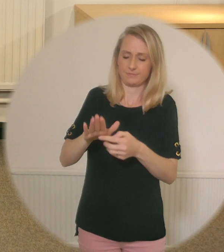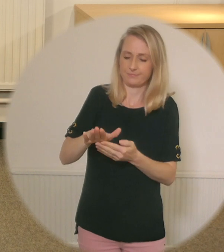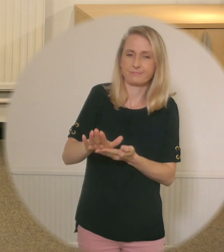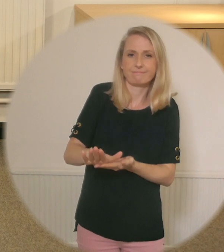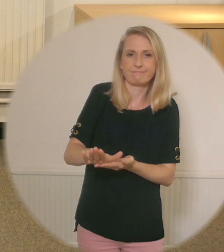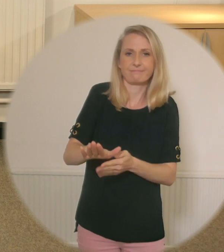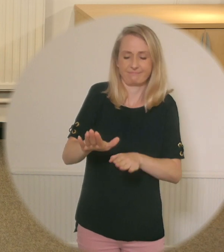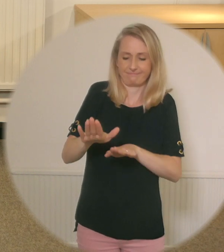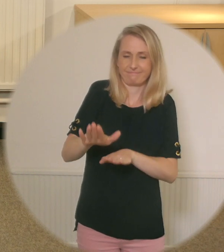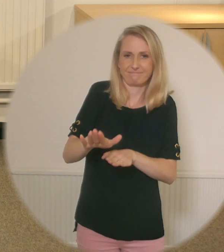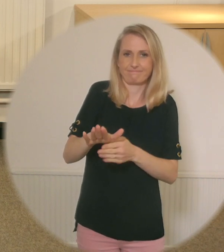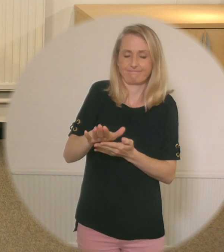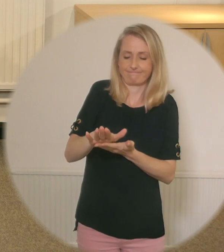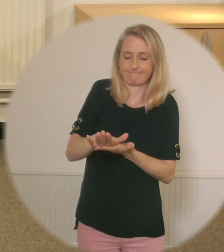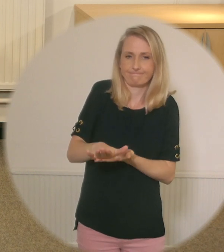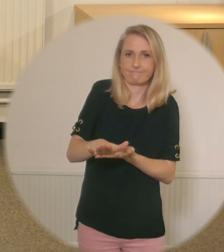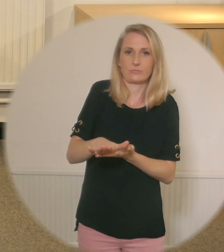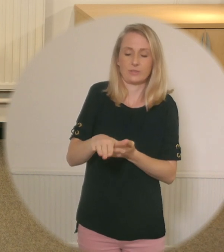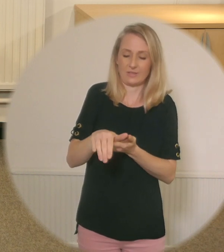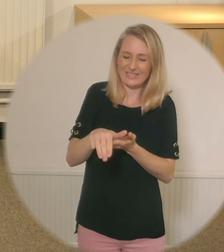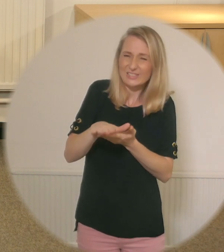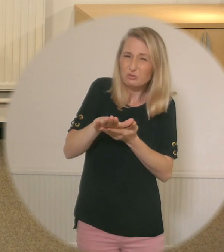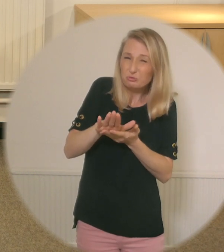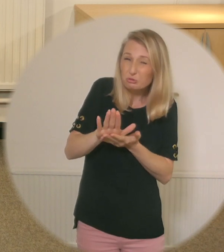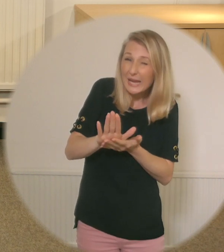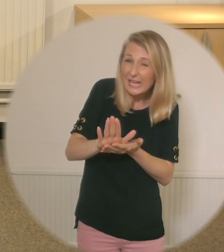and stretch the toes as much as you can.